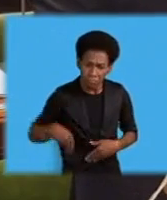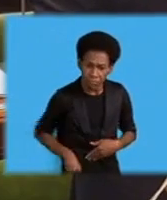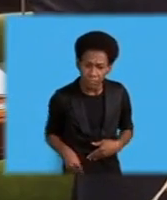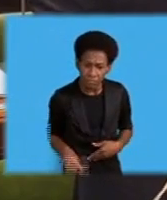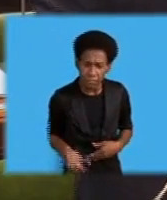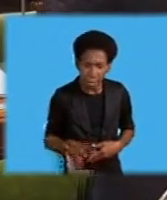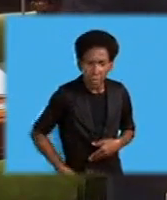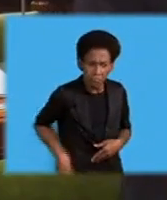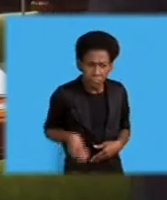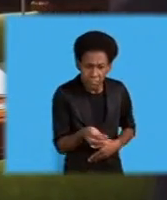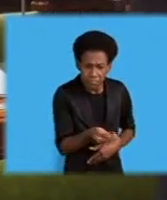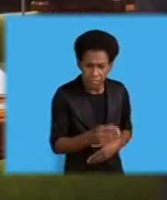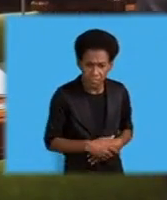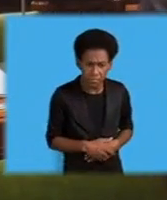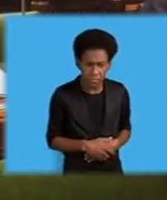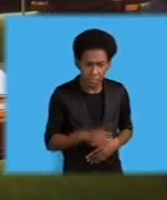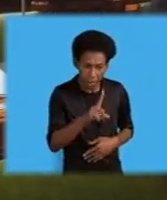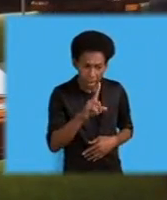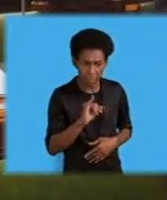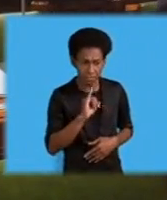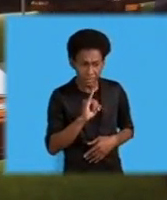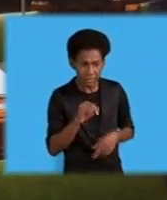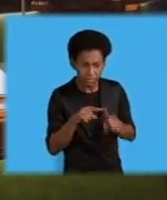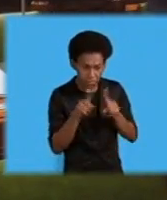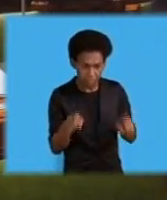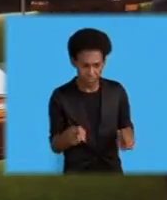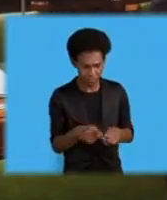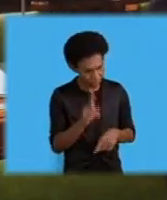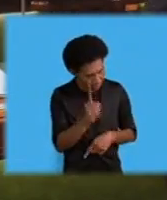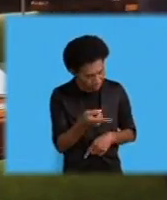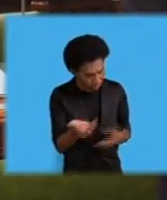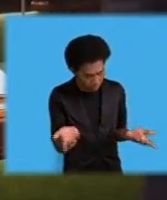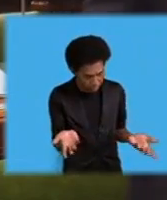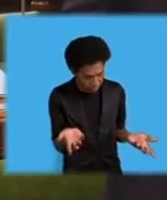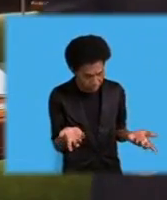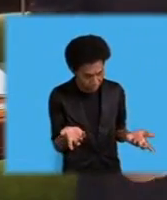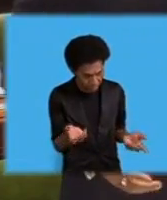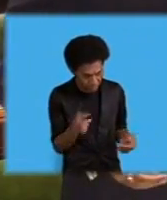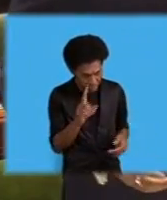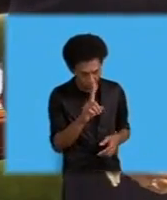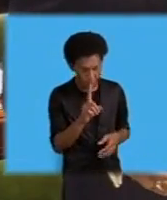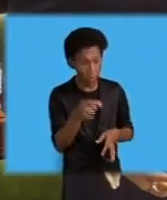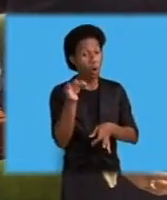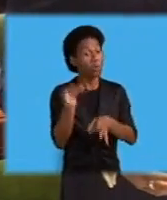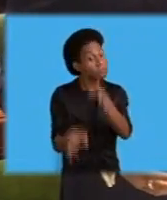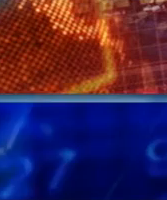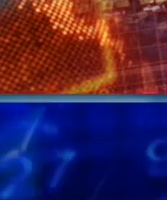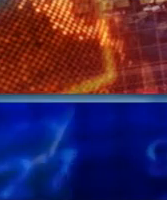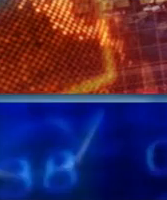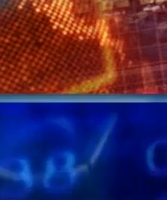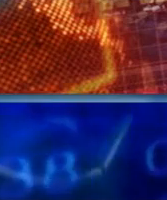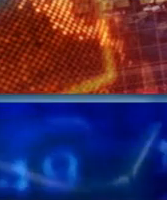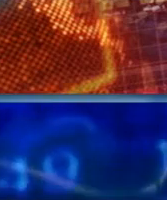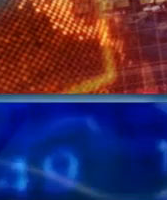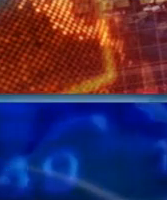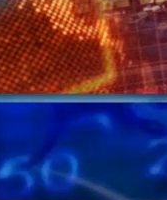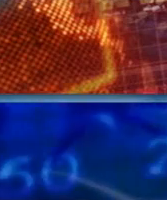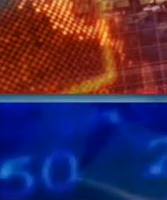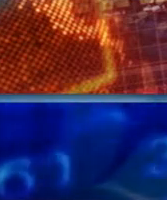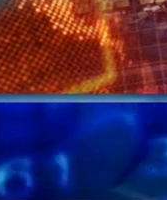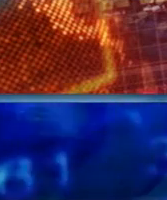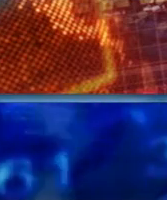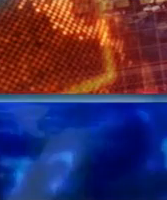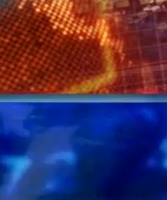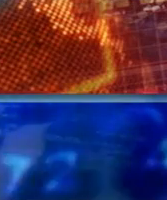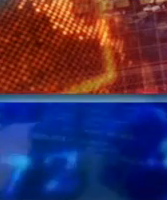material, but the decision to have whichever products on the plane is a decision made by Fiji Airways. And now